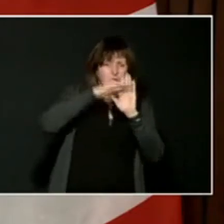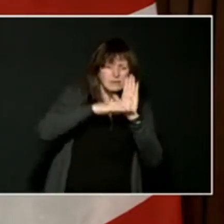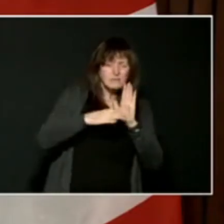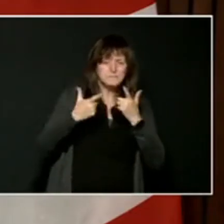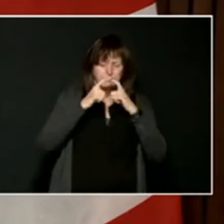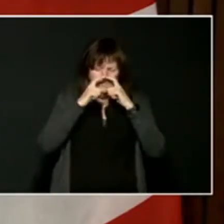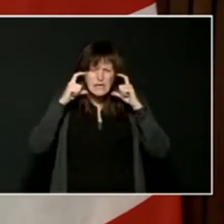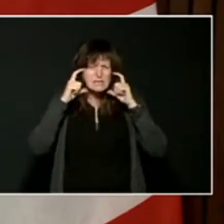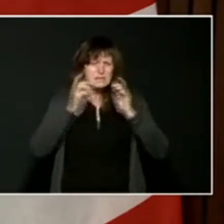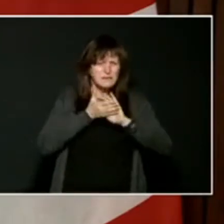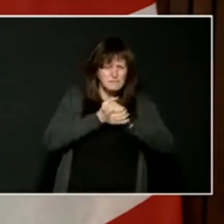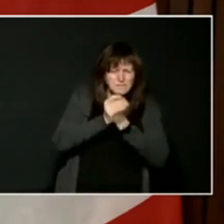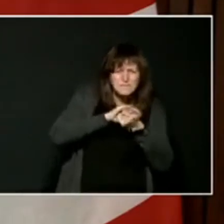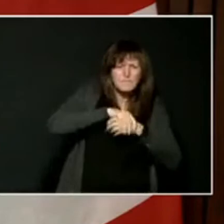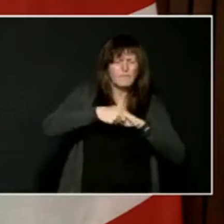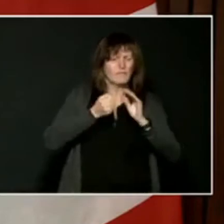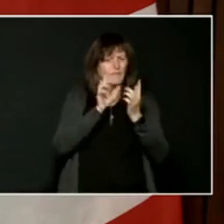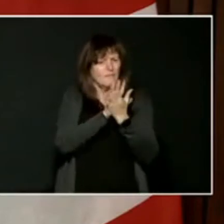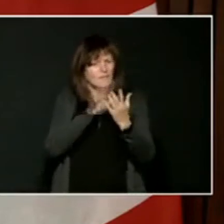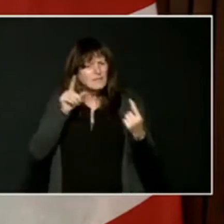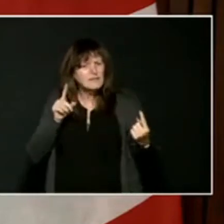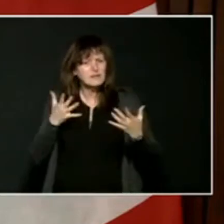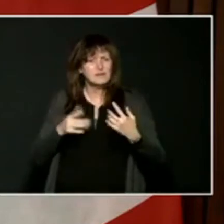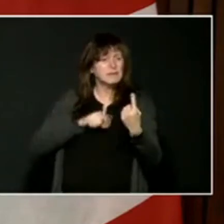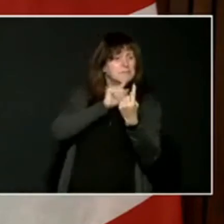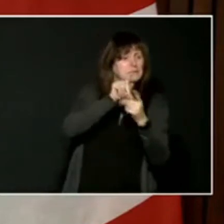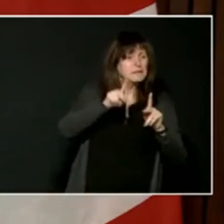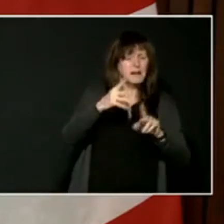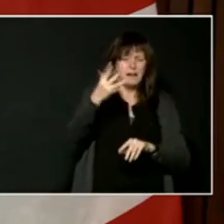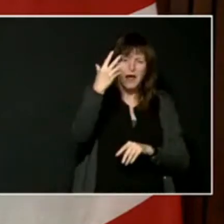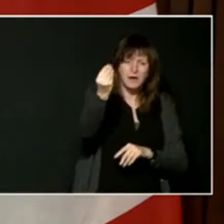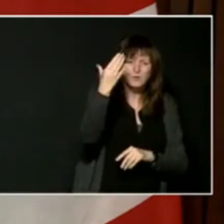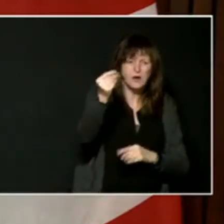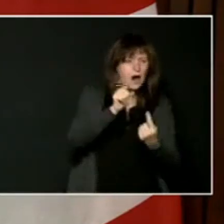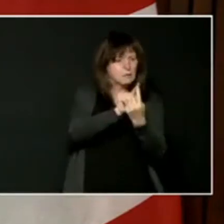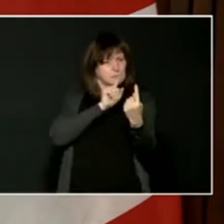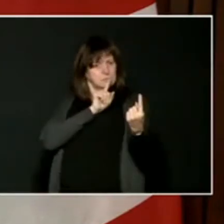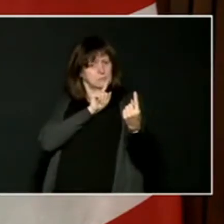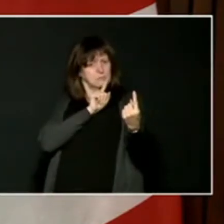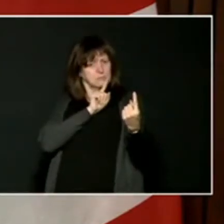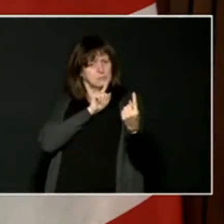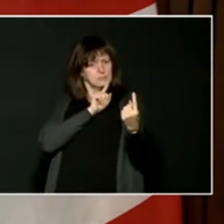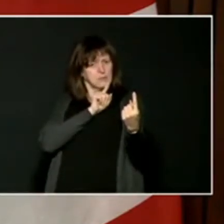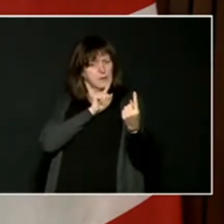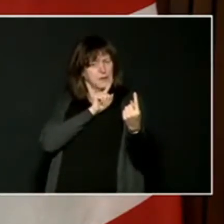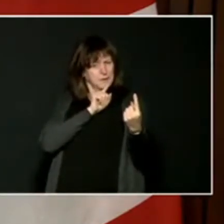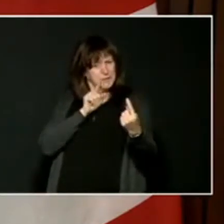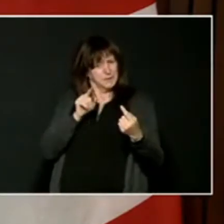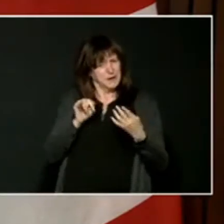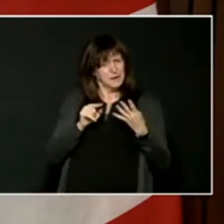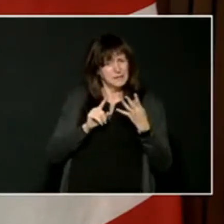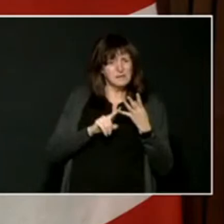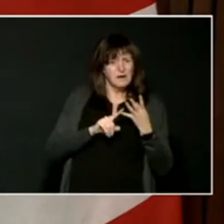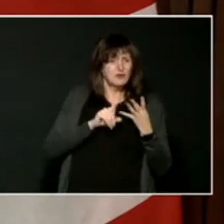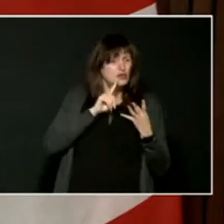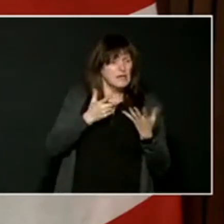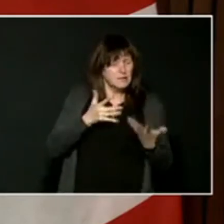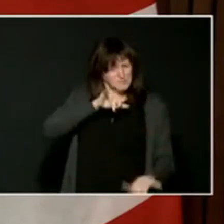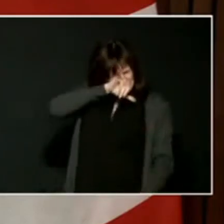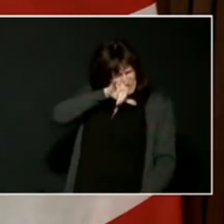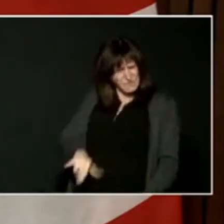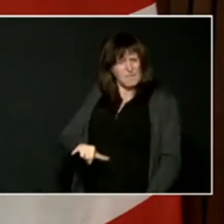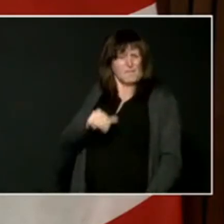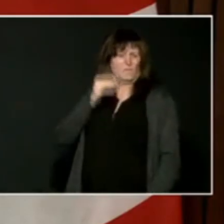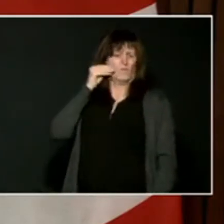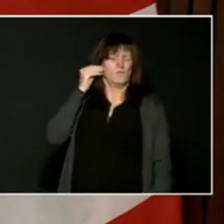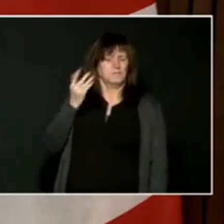outside if you need to meet people, and as a last resort, stay-at-home orders. And these measures only work if people understand them and can